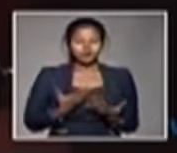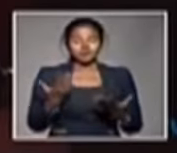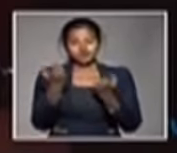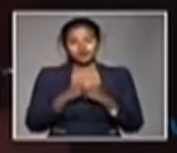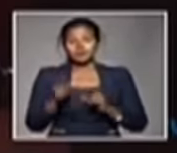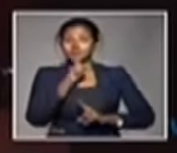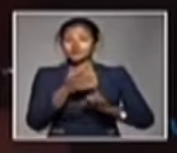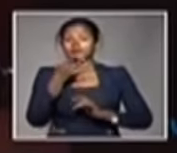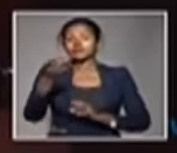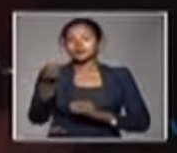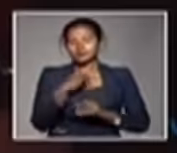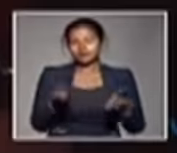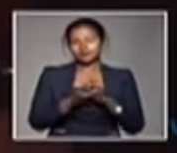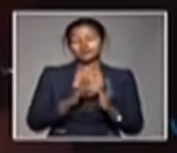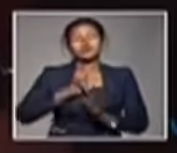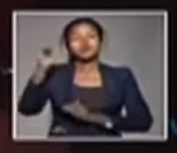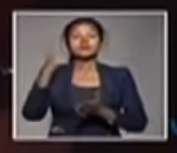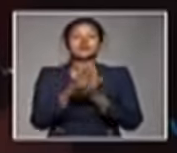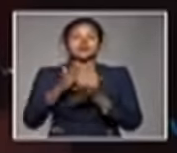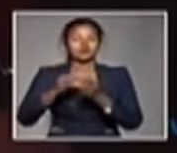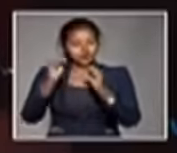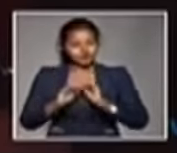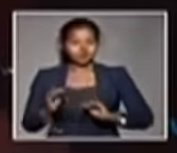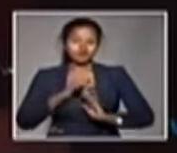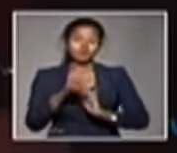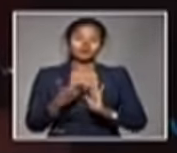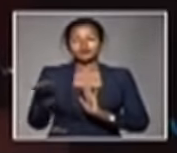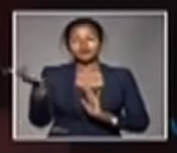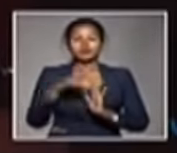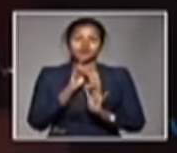him on lifting the travel ban before he leaves the country.